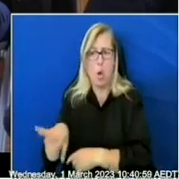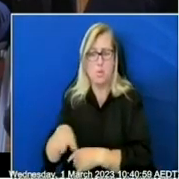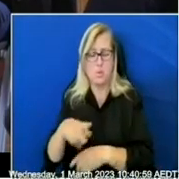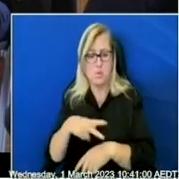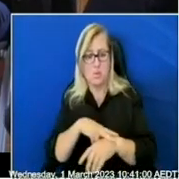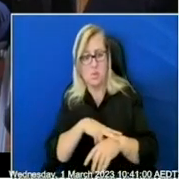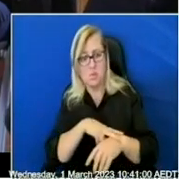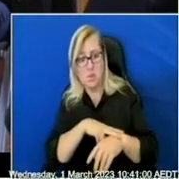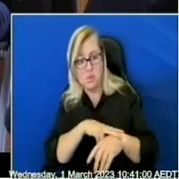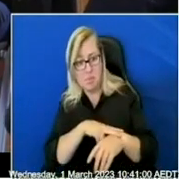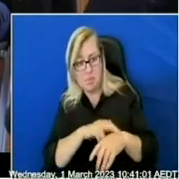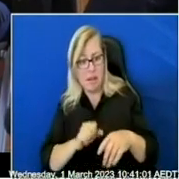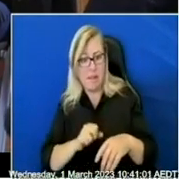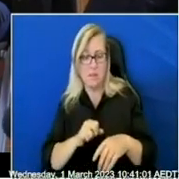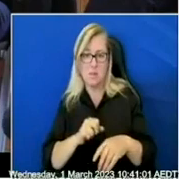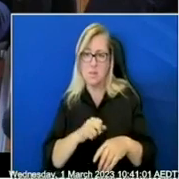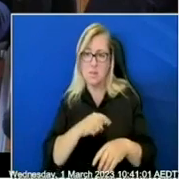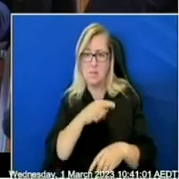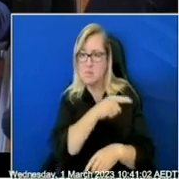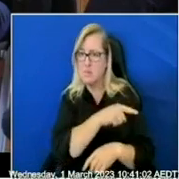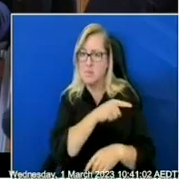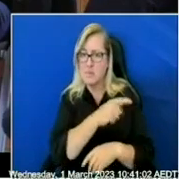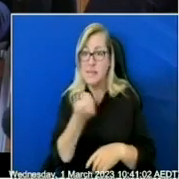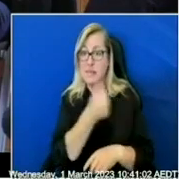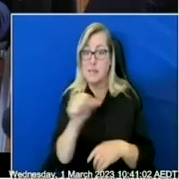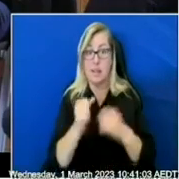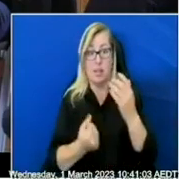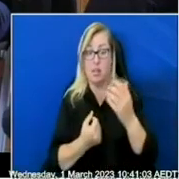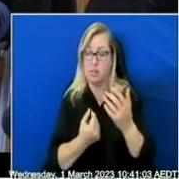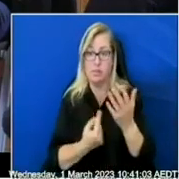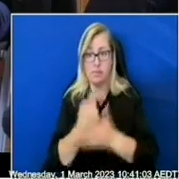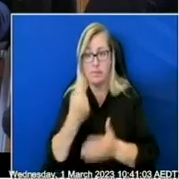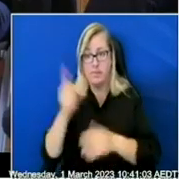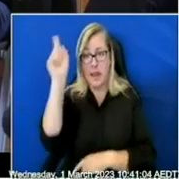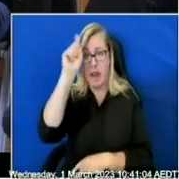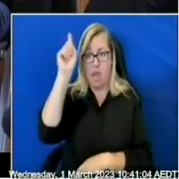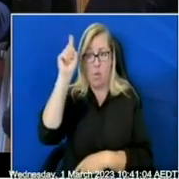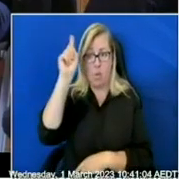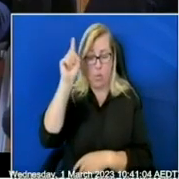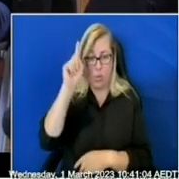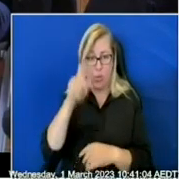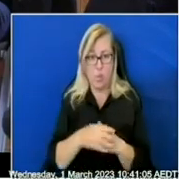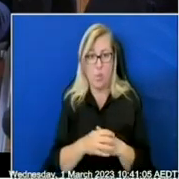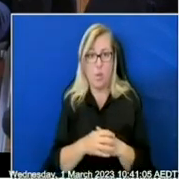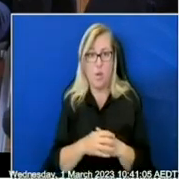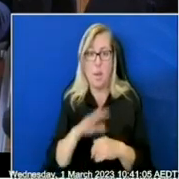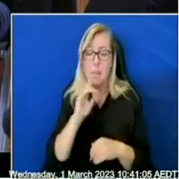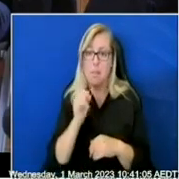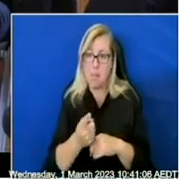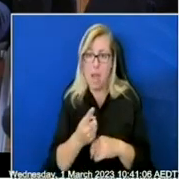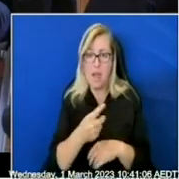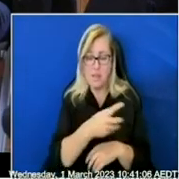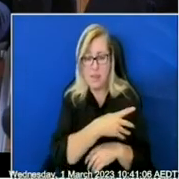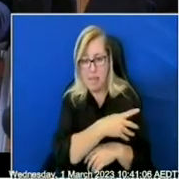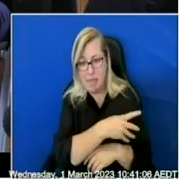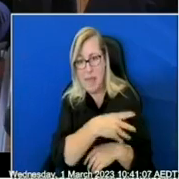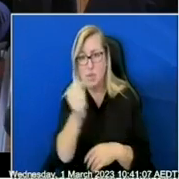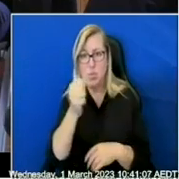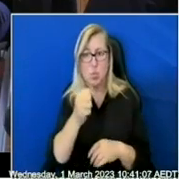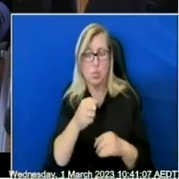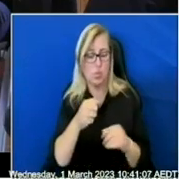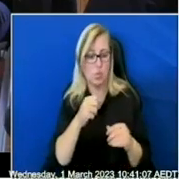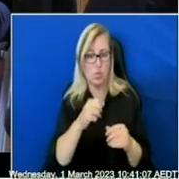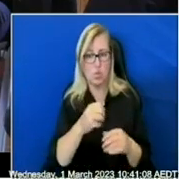They're still doing it today, but... the fact that she got taken back and that's when she said the next day she was on her hands and knees